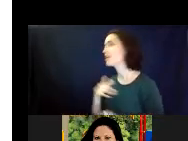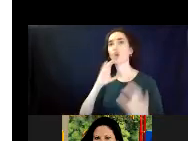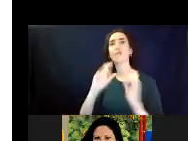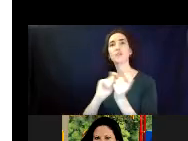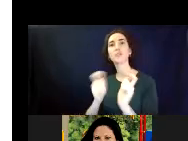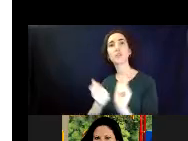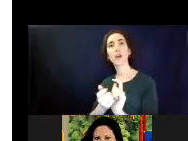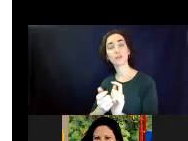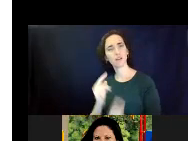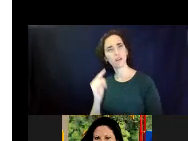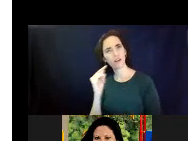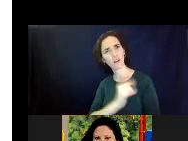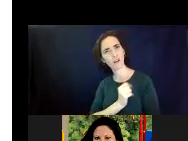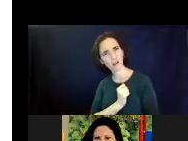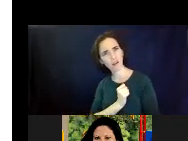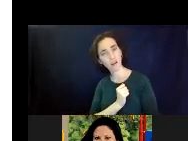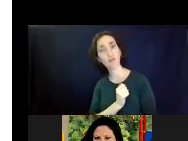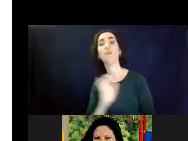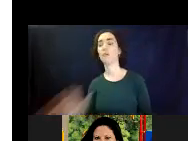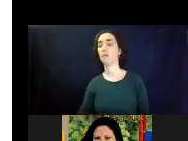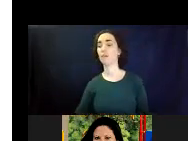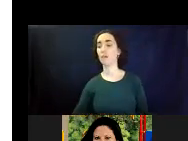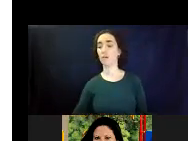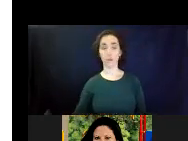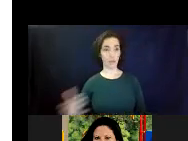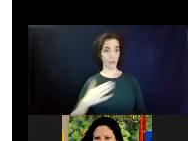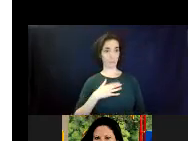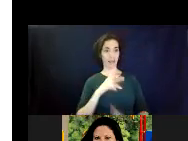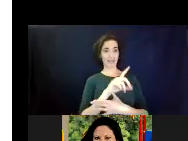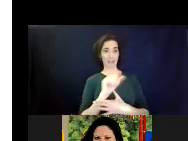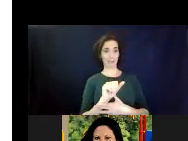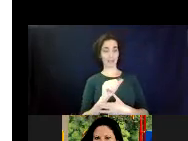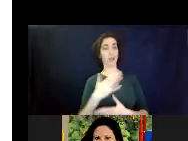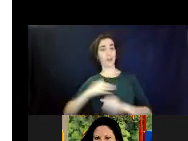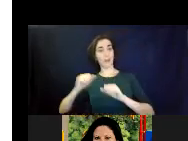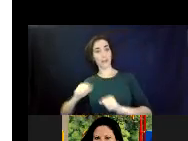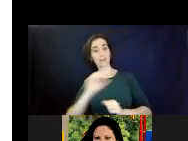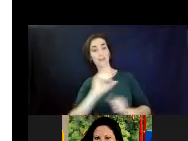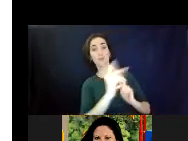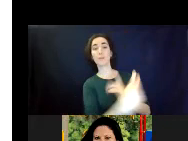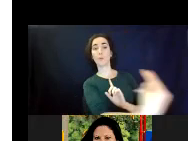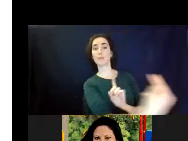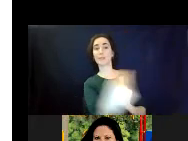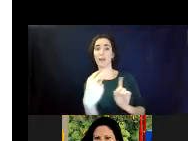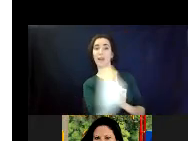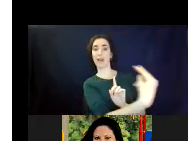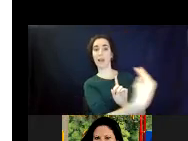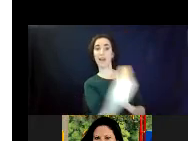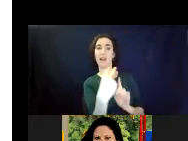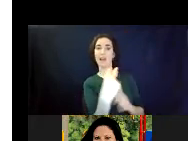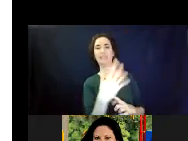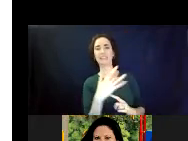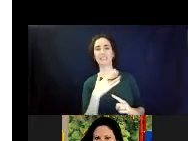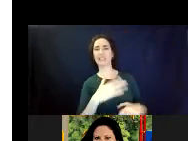Ironically enough, other people's perception of my disability and abilities are often more times of a hindrance than